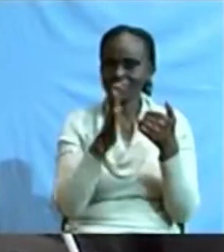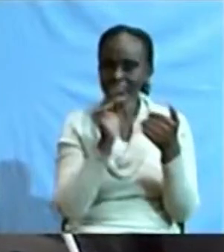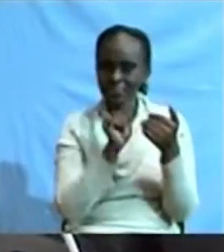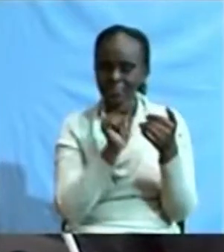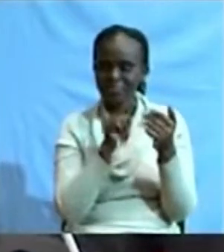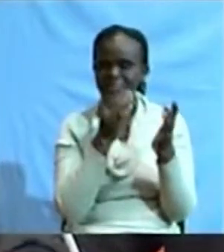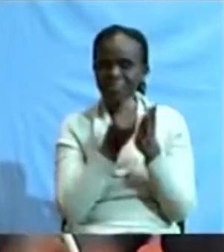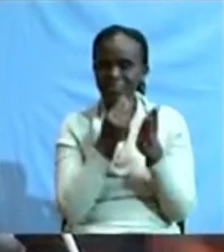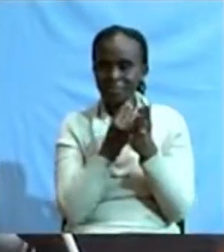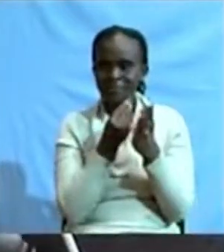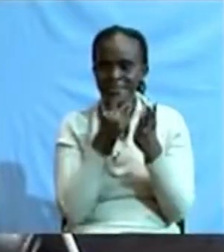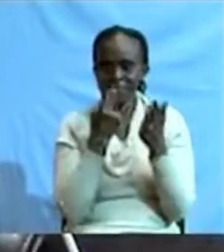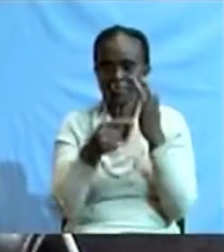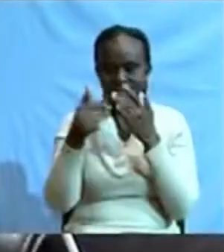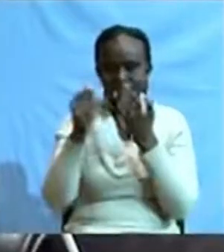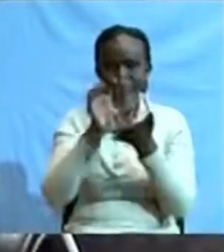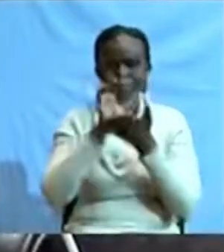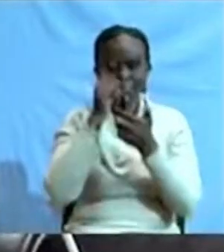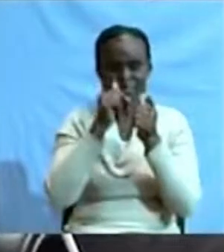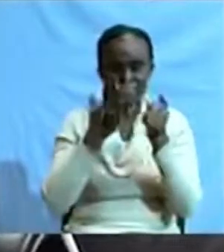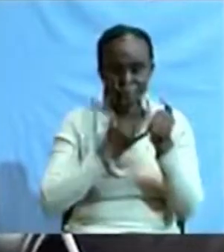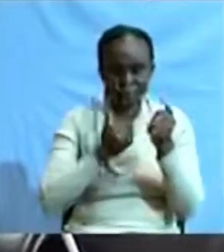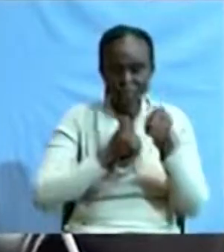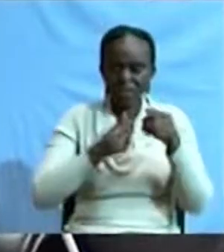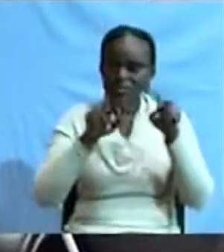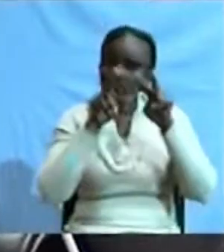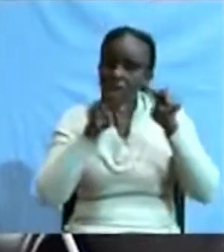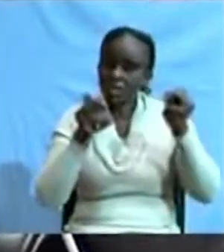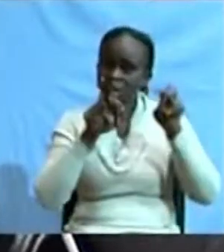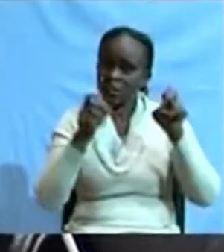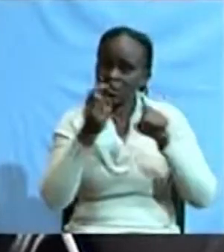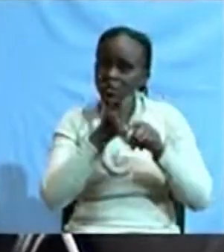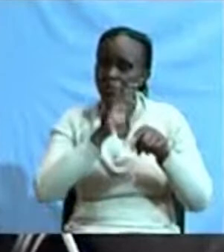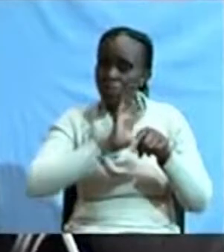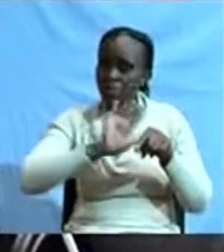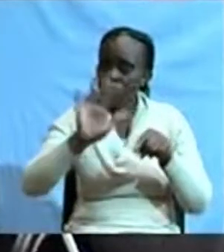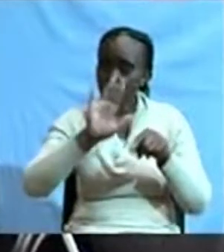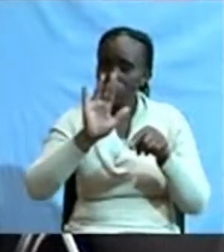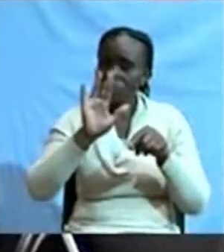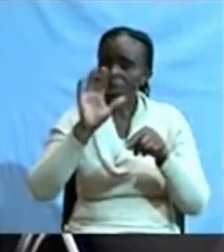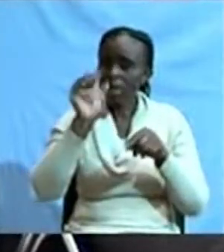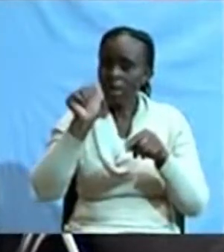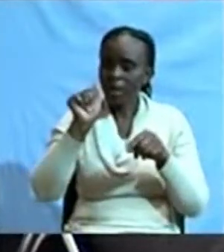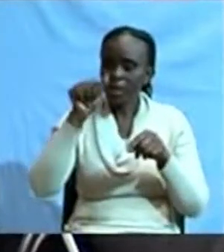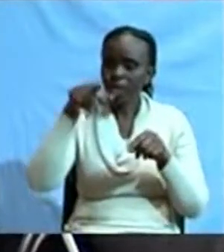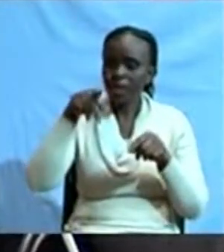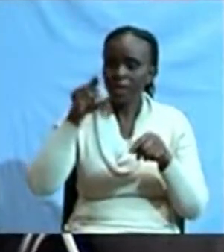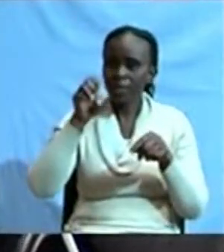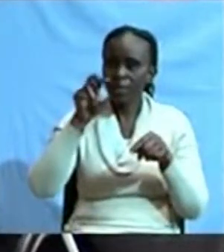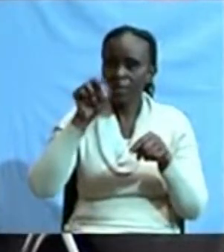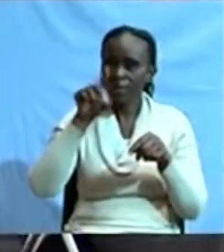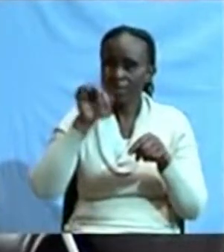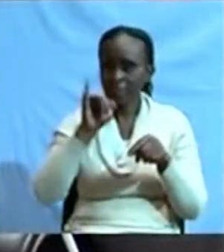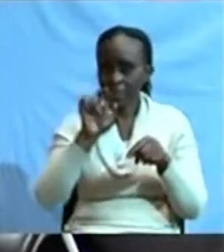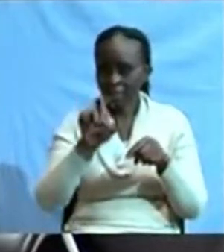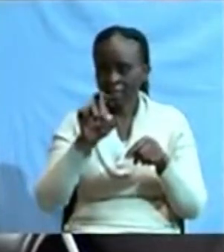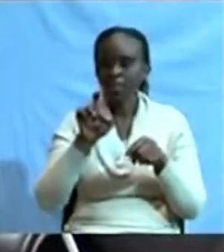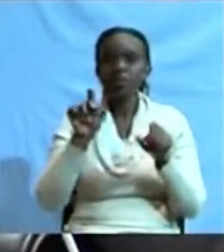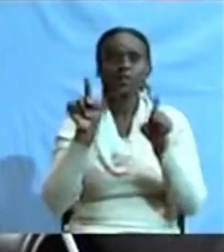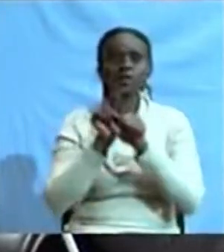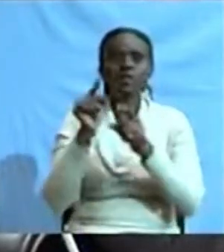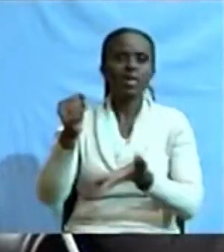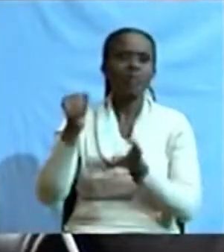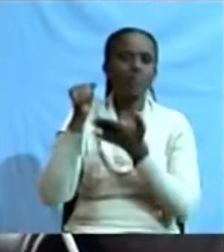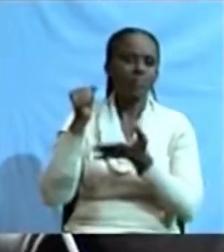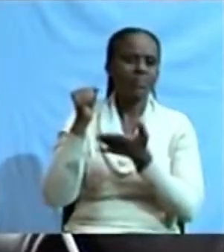monies that you borrowed? Because when I checked from your appendix, Chair, they haven't even